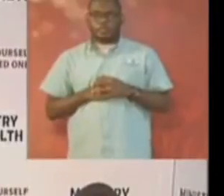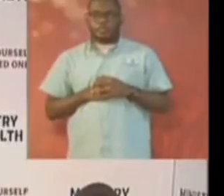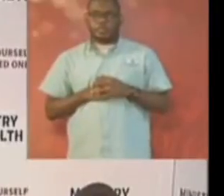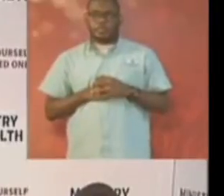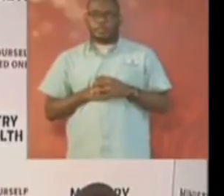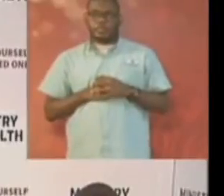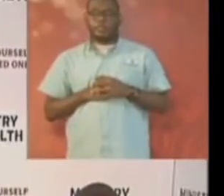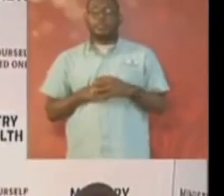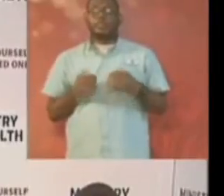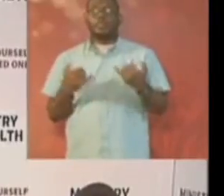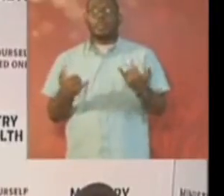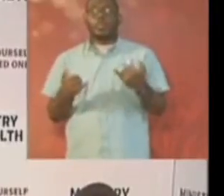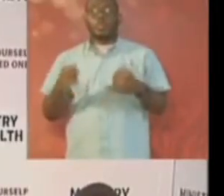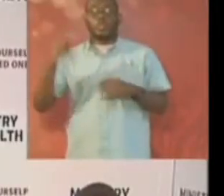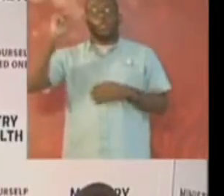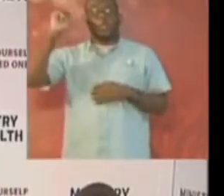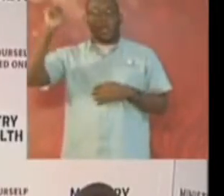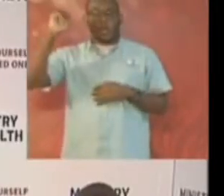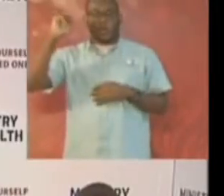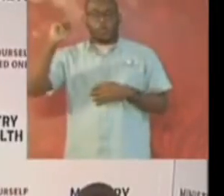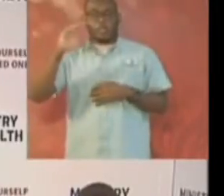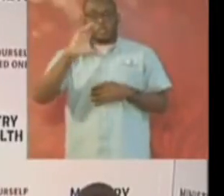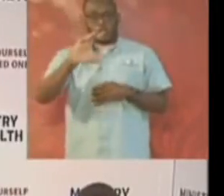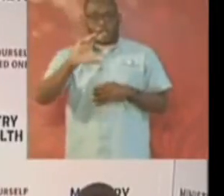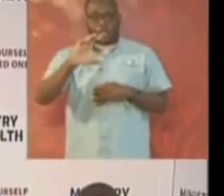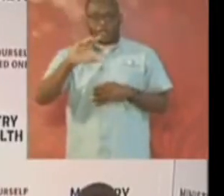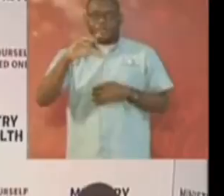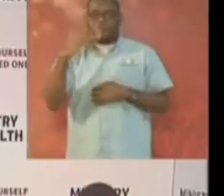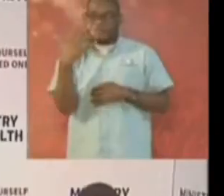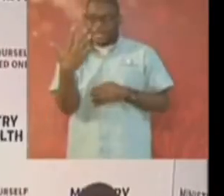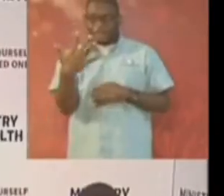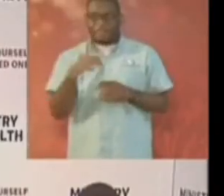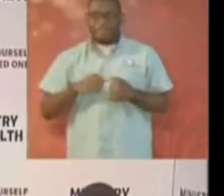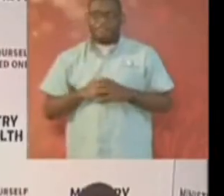to Tobago Channel 5.